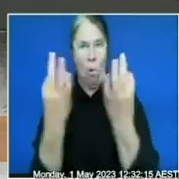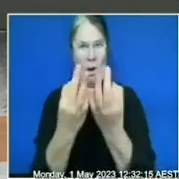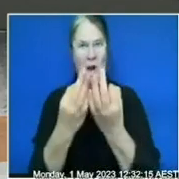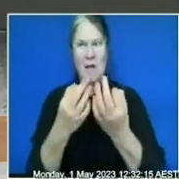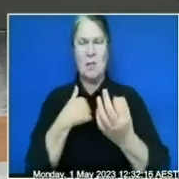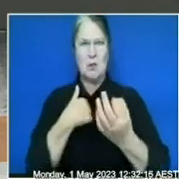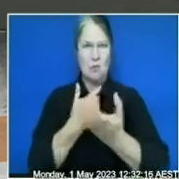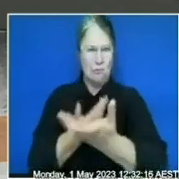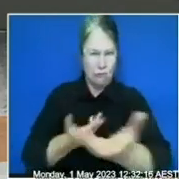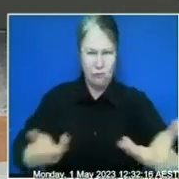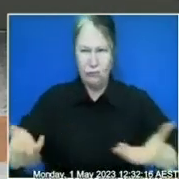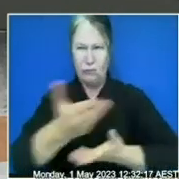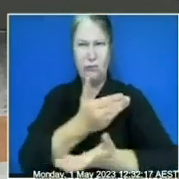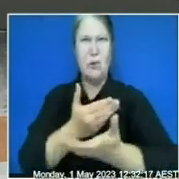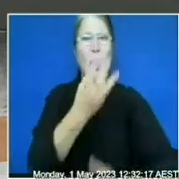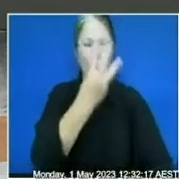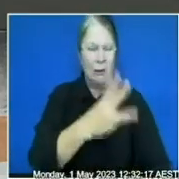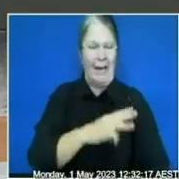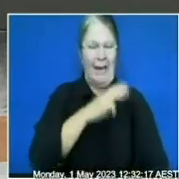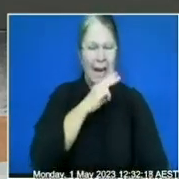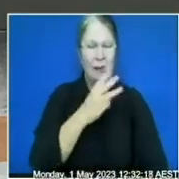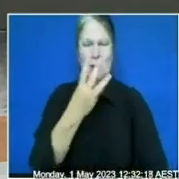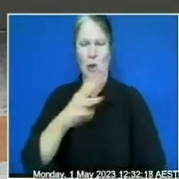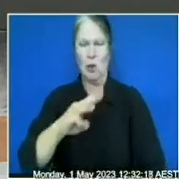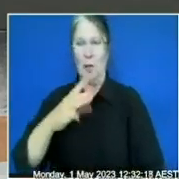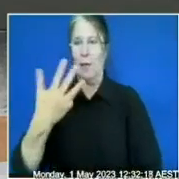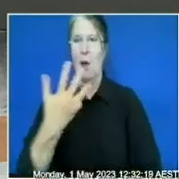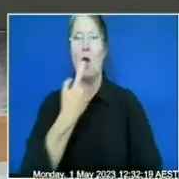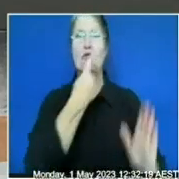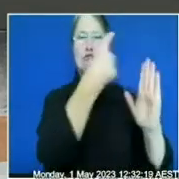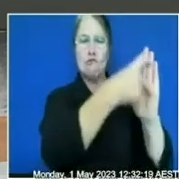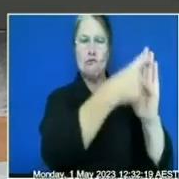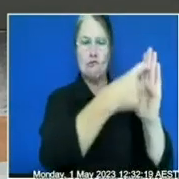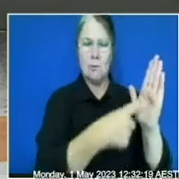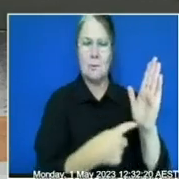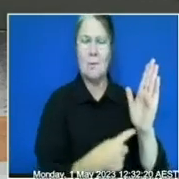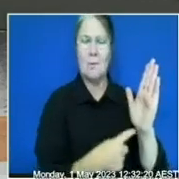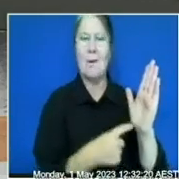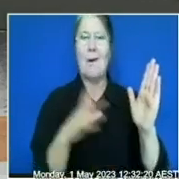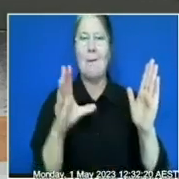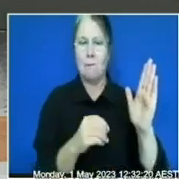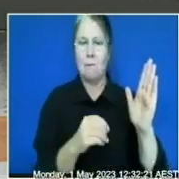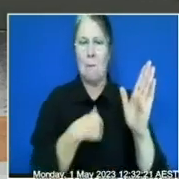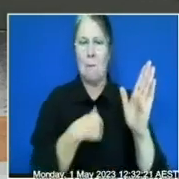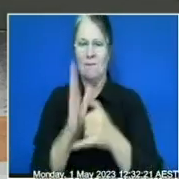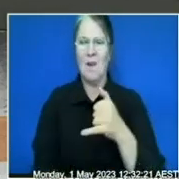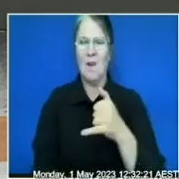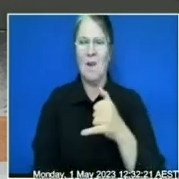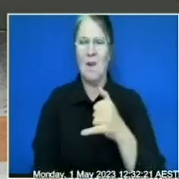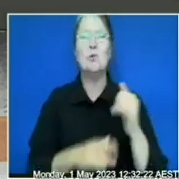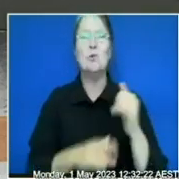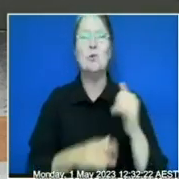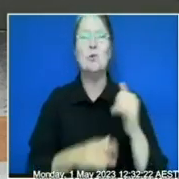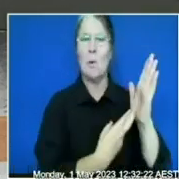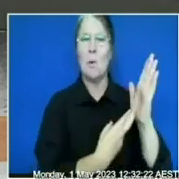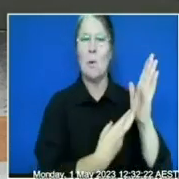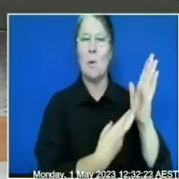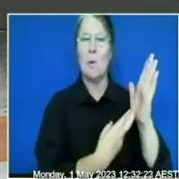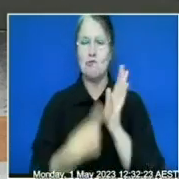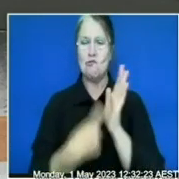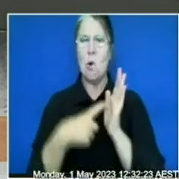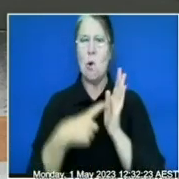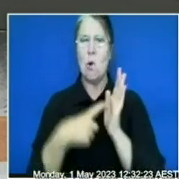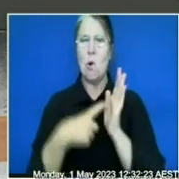Commission into Aboriginal deaths in custody. What's your understanding of the Department of Health's response to